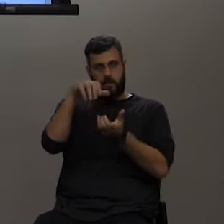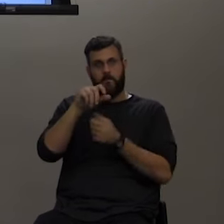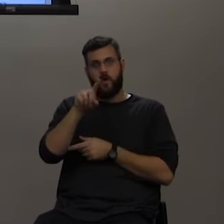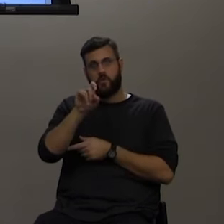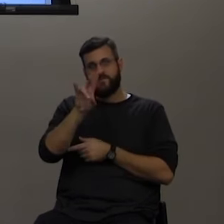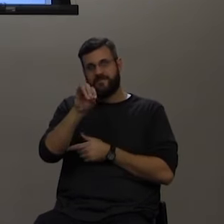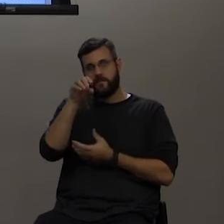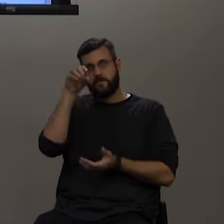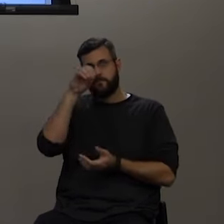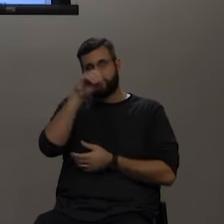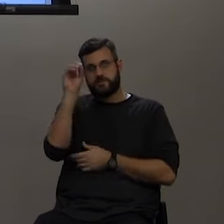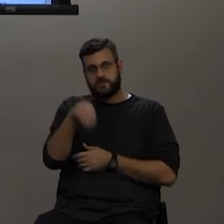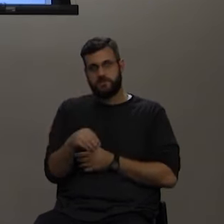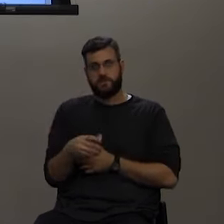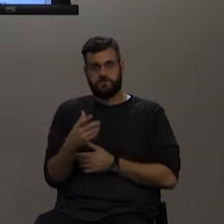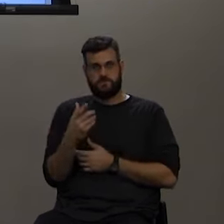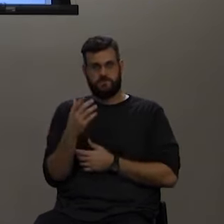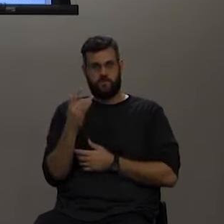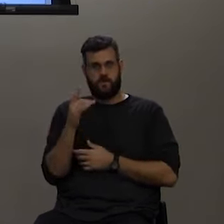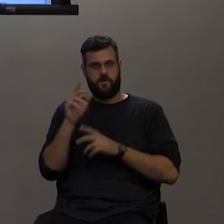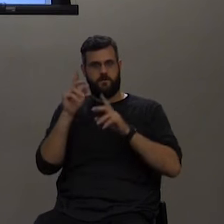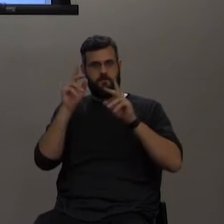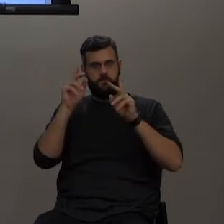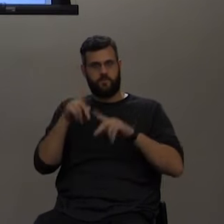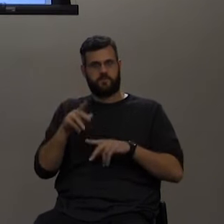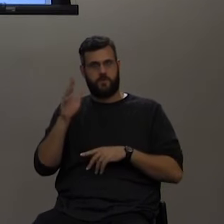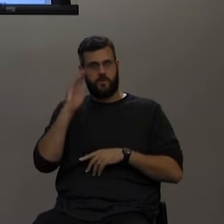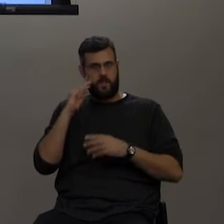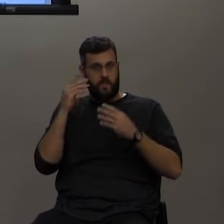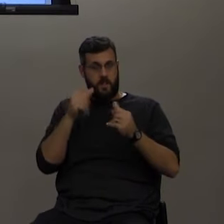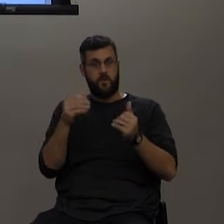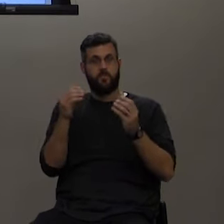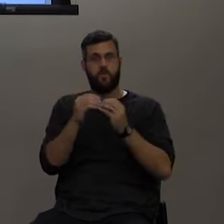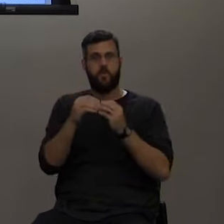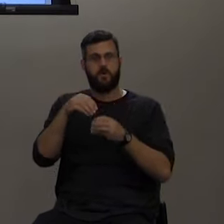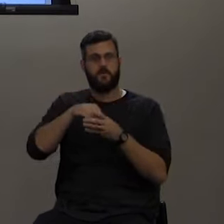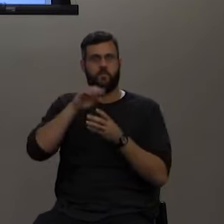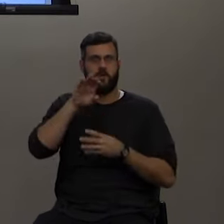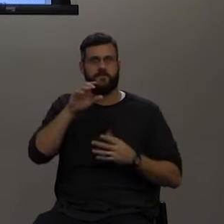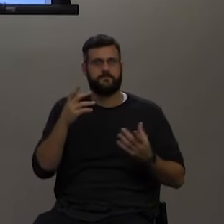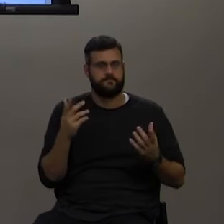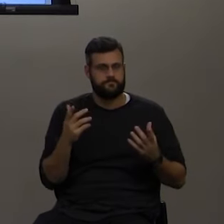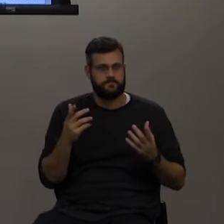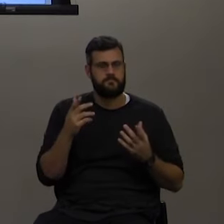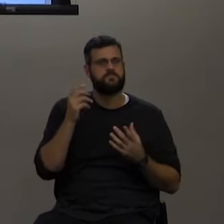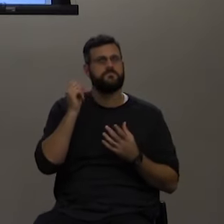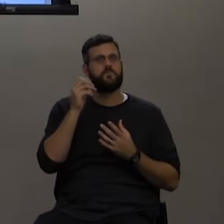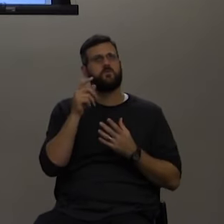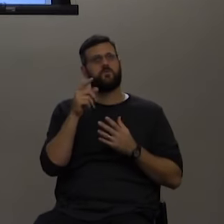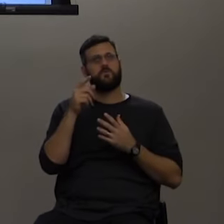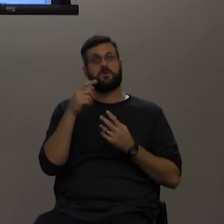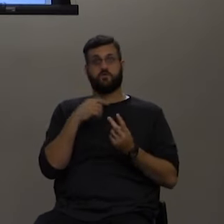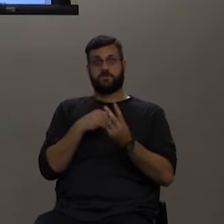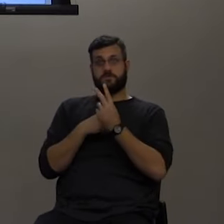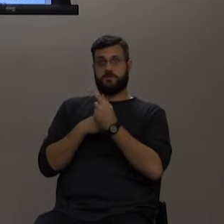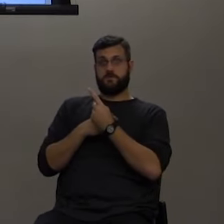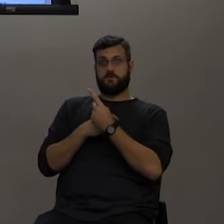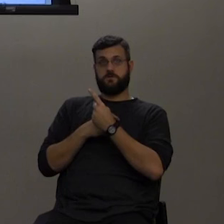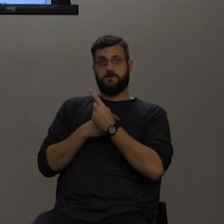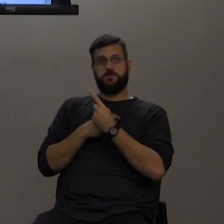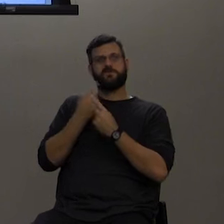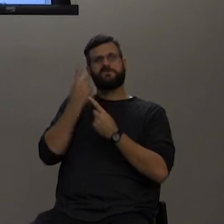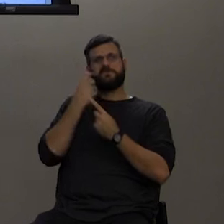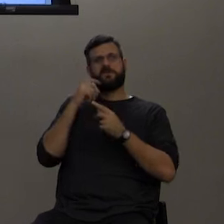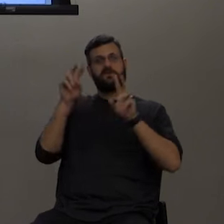compelling reason why someone's going to drive to continue to spend more on that. And so what you're looking at up here is the result of